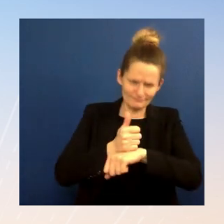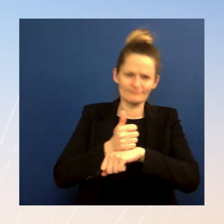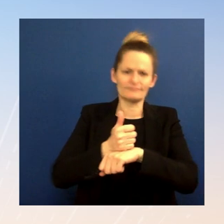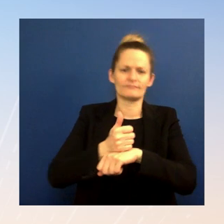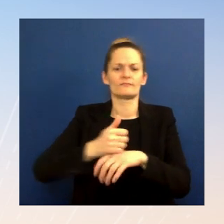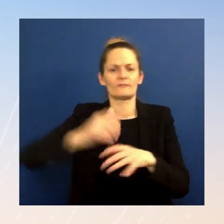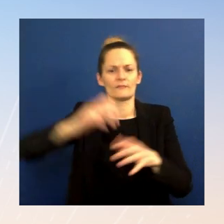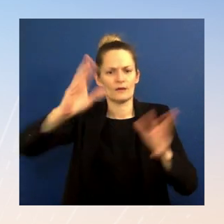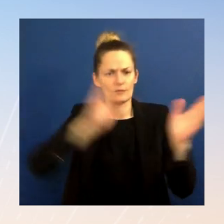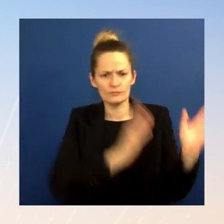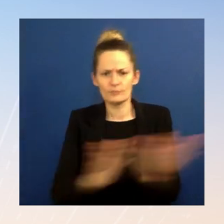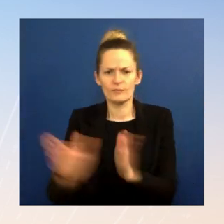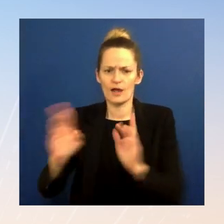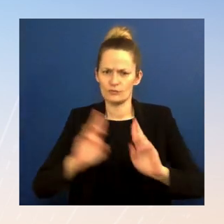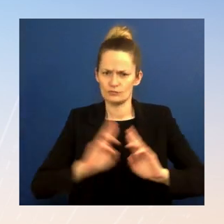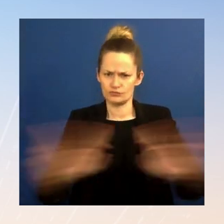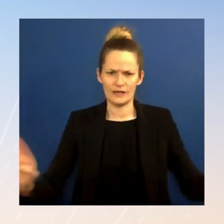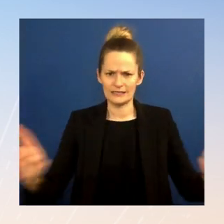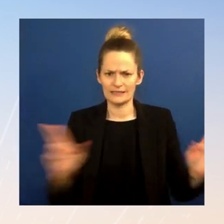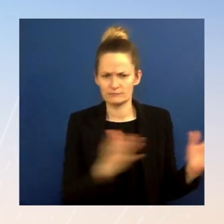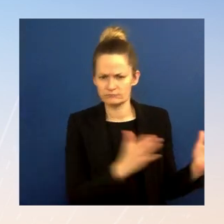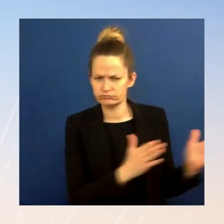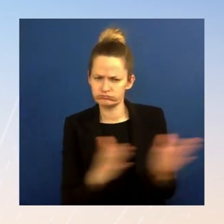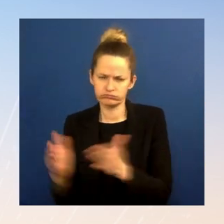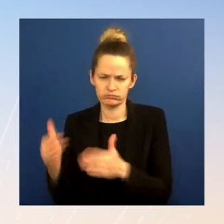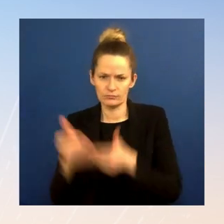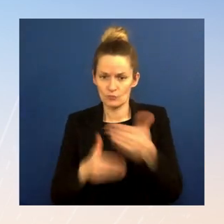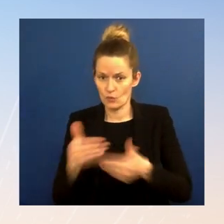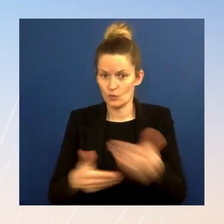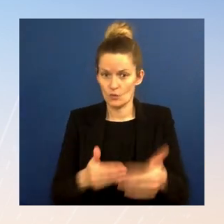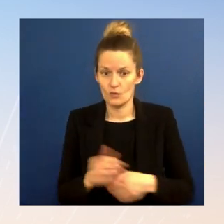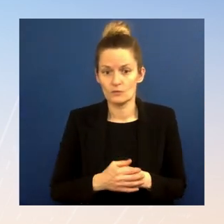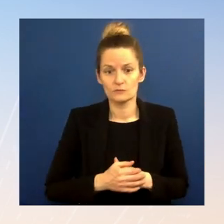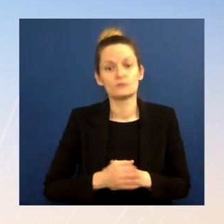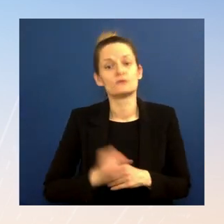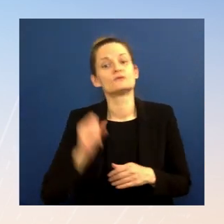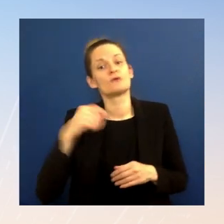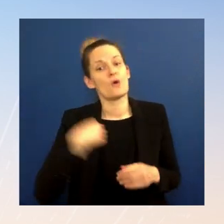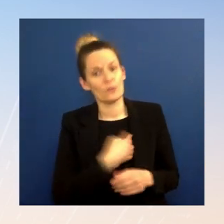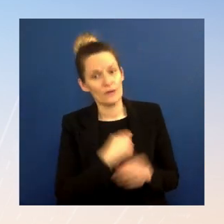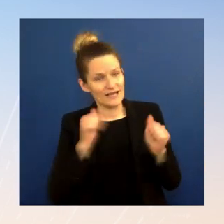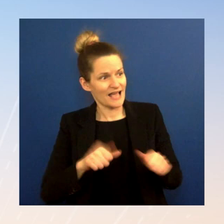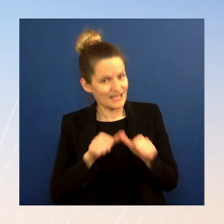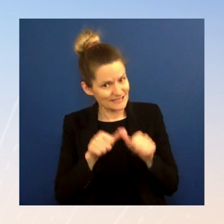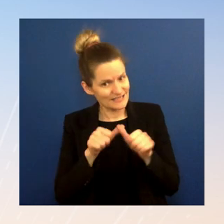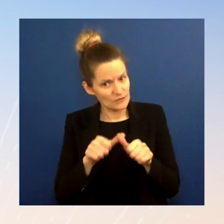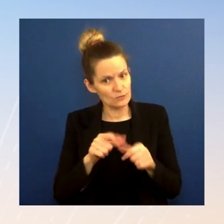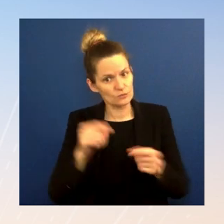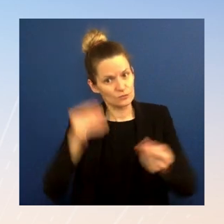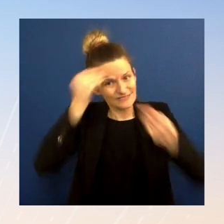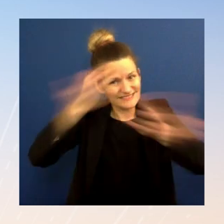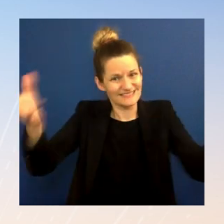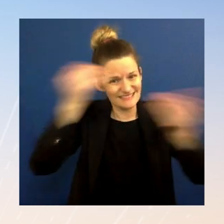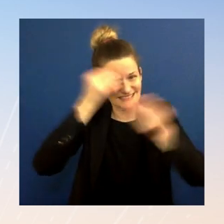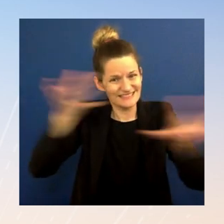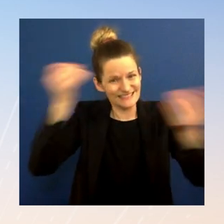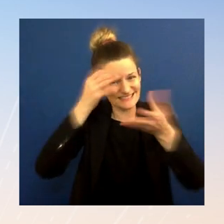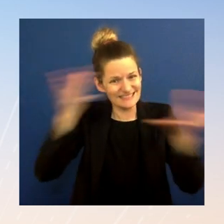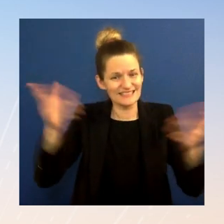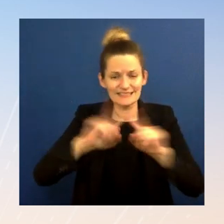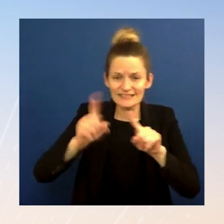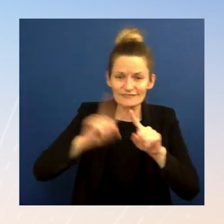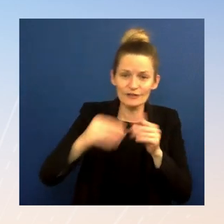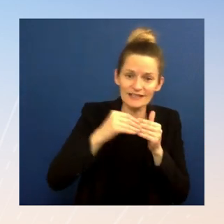to move forward safely, is important. And what we've been conveying to governors, to go to your question, or leaders around the country, and certainly members of